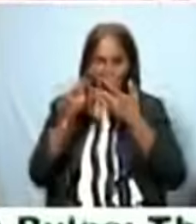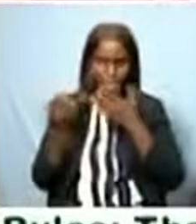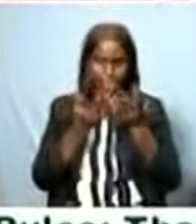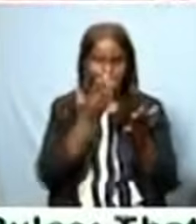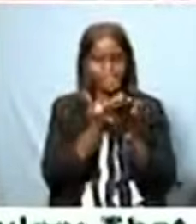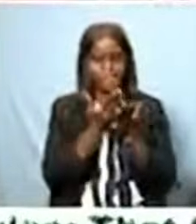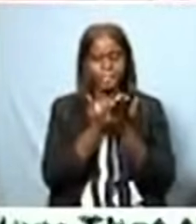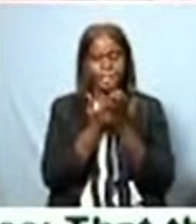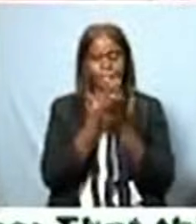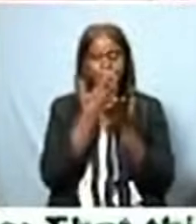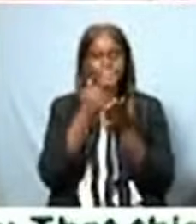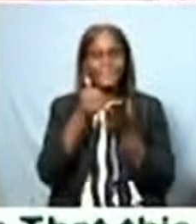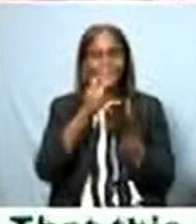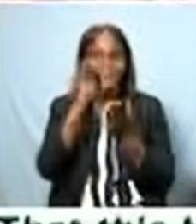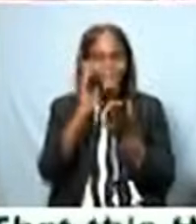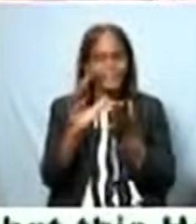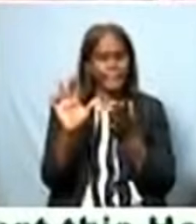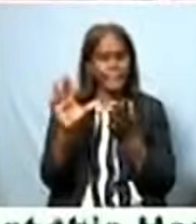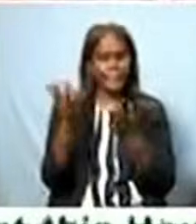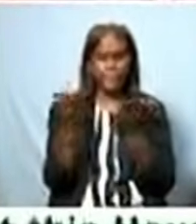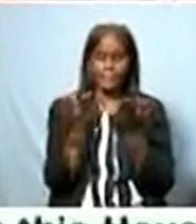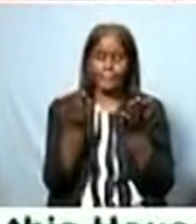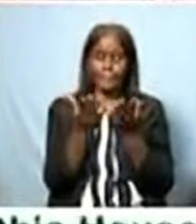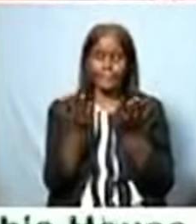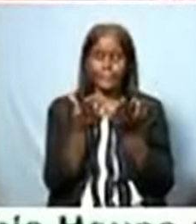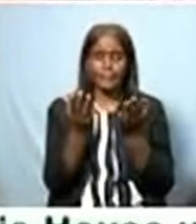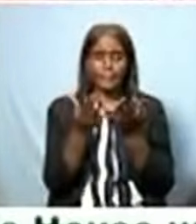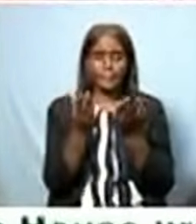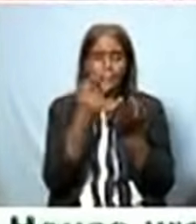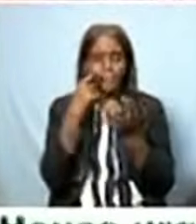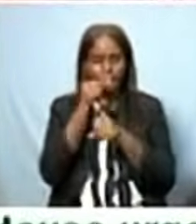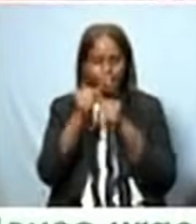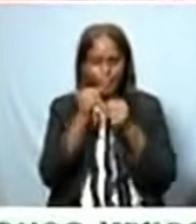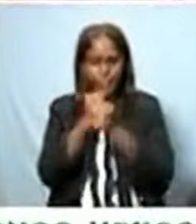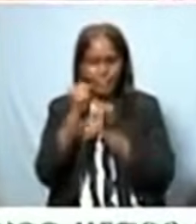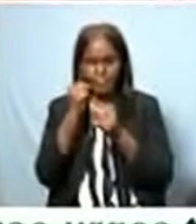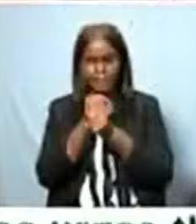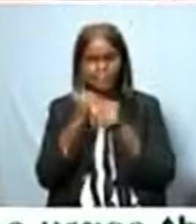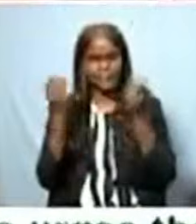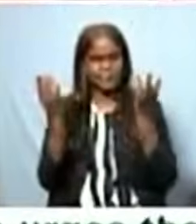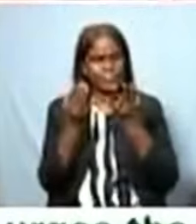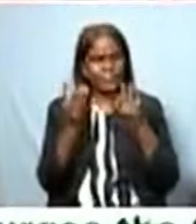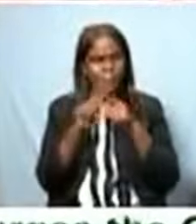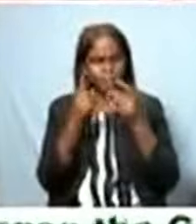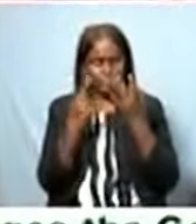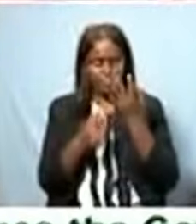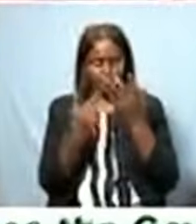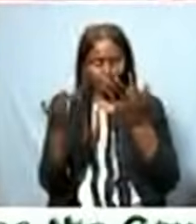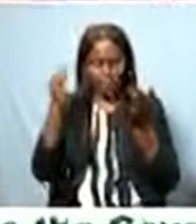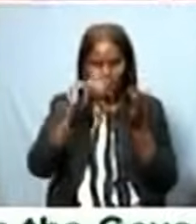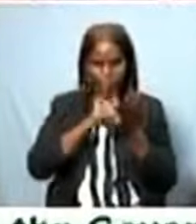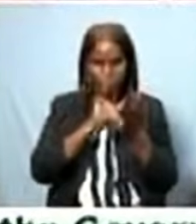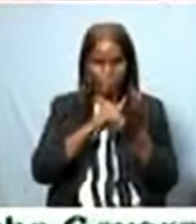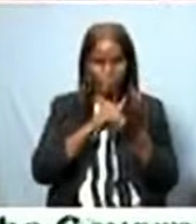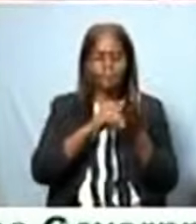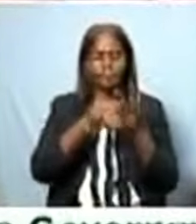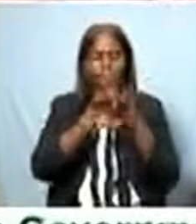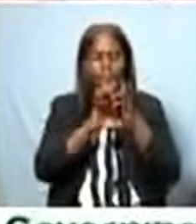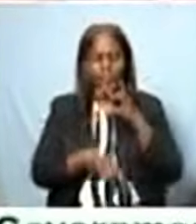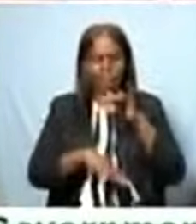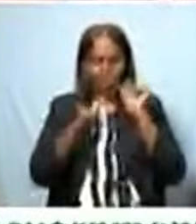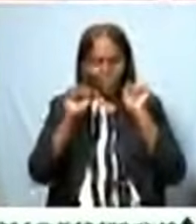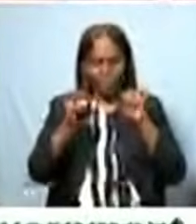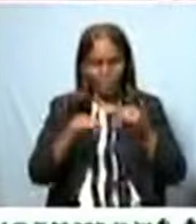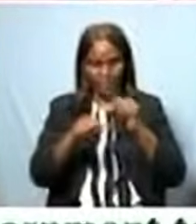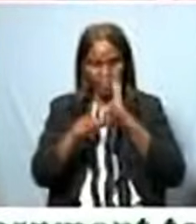motion was never there for so many years. But once again, under the able